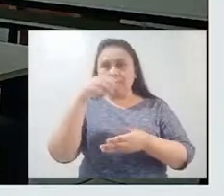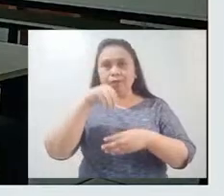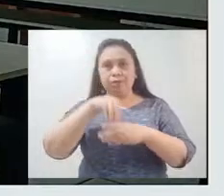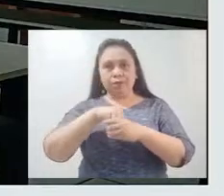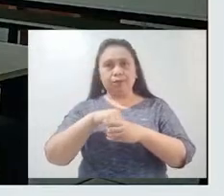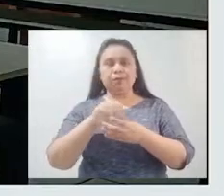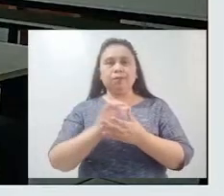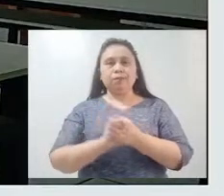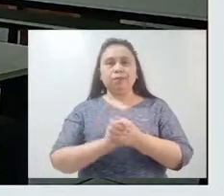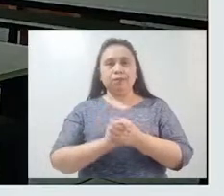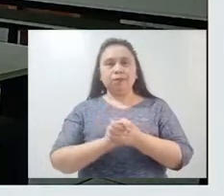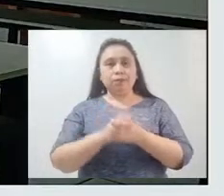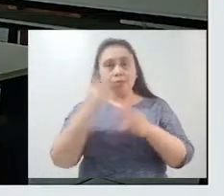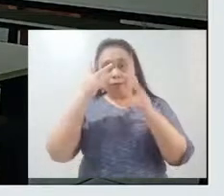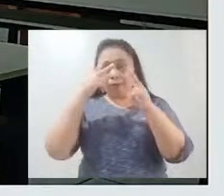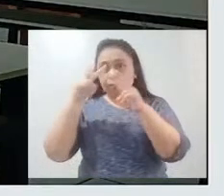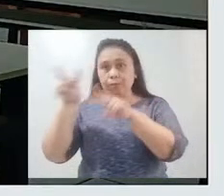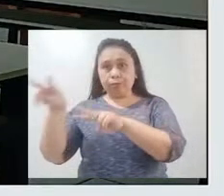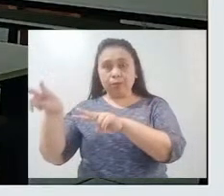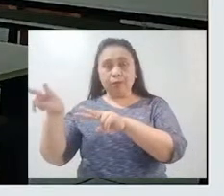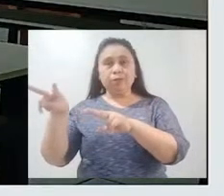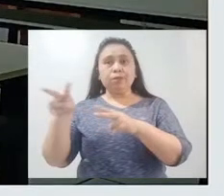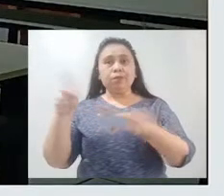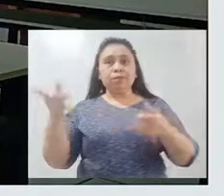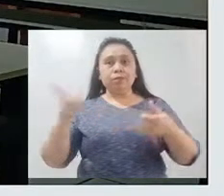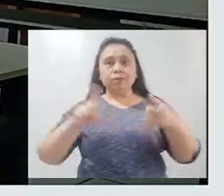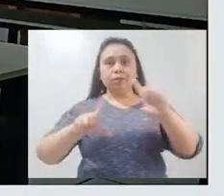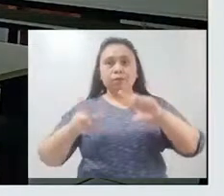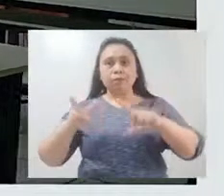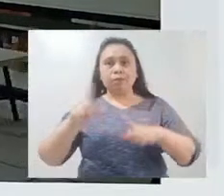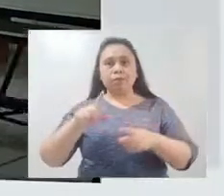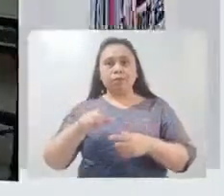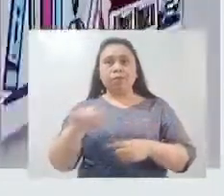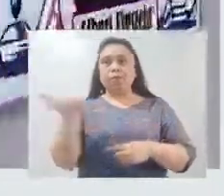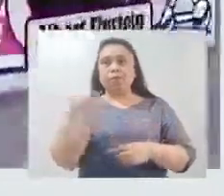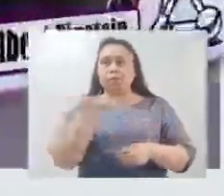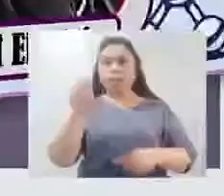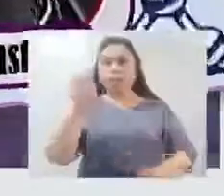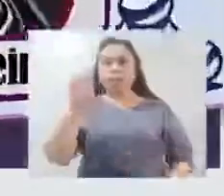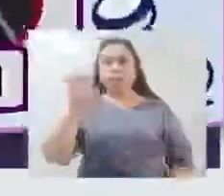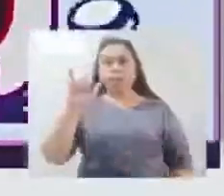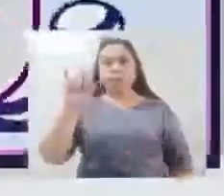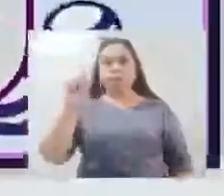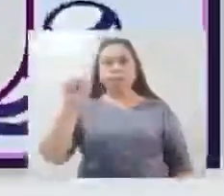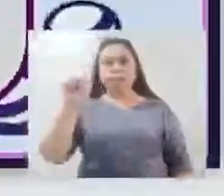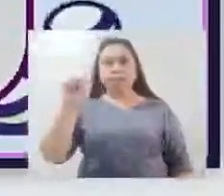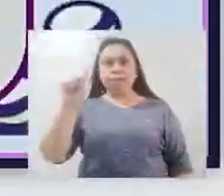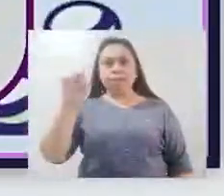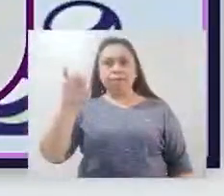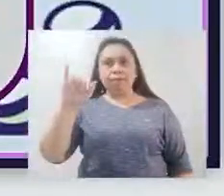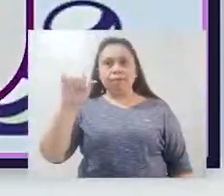it. We will explore this laboratory like Albert Einstein,